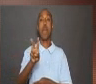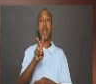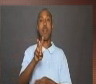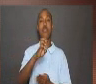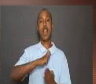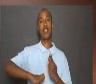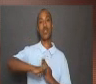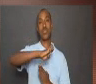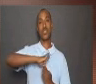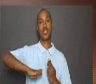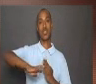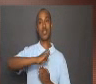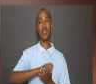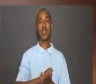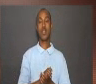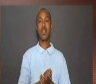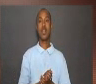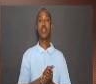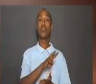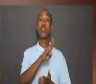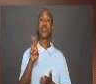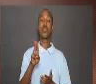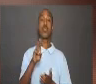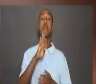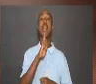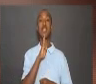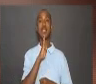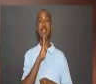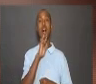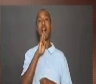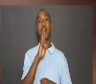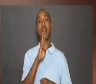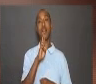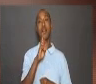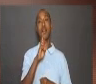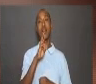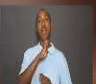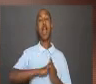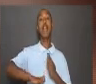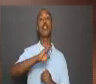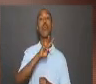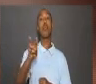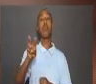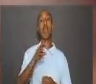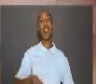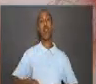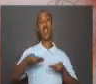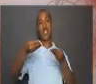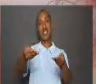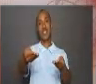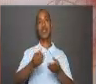of electrons. Thus, bases are electron pair donors.